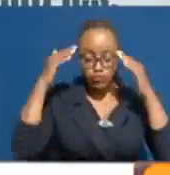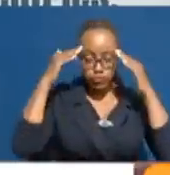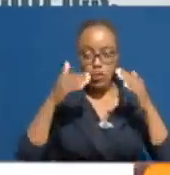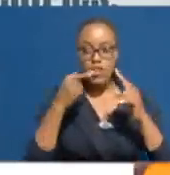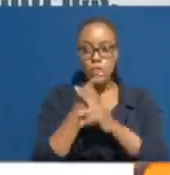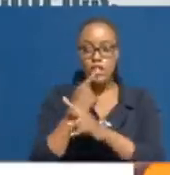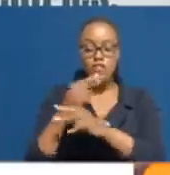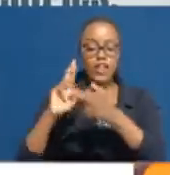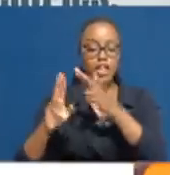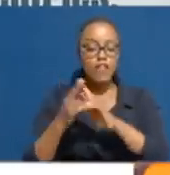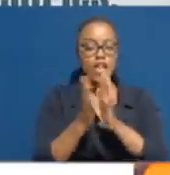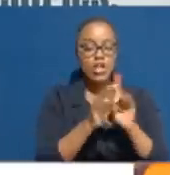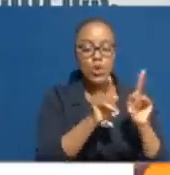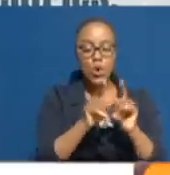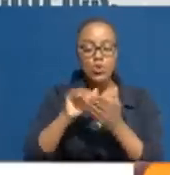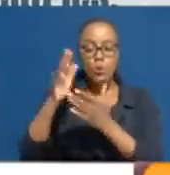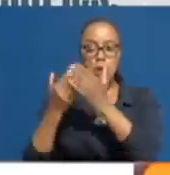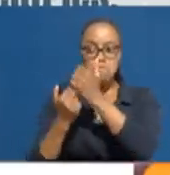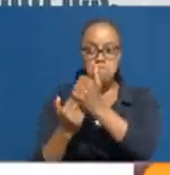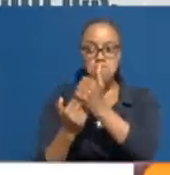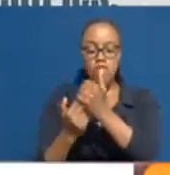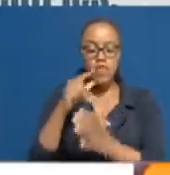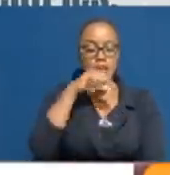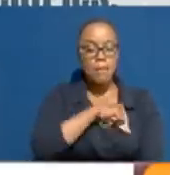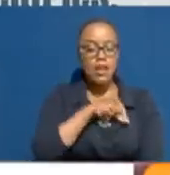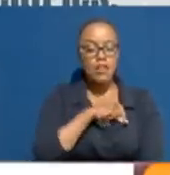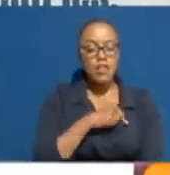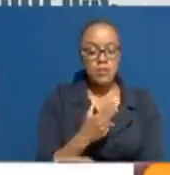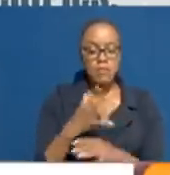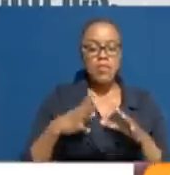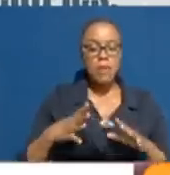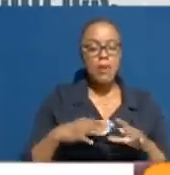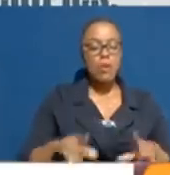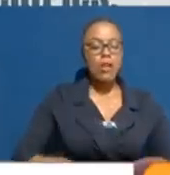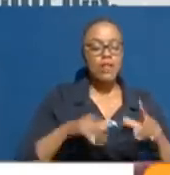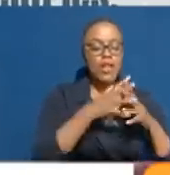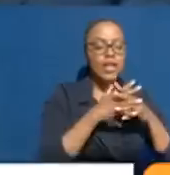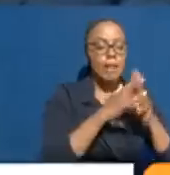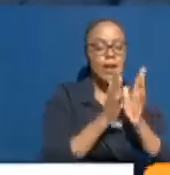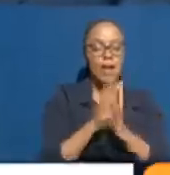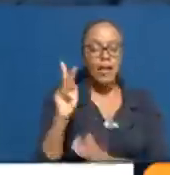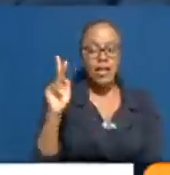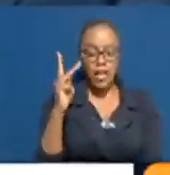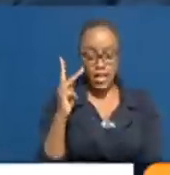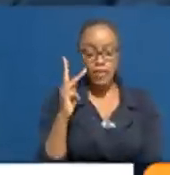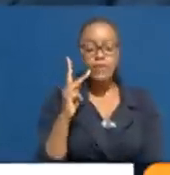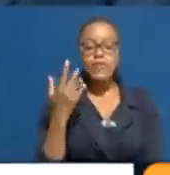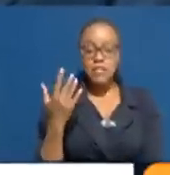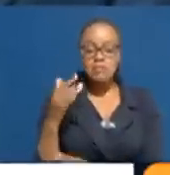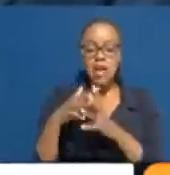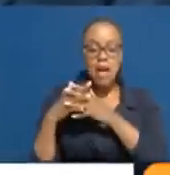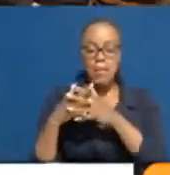deepen relations and further partnership for the mutual benefit of the citizens of the two countries," end of quote. The U.S.